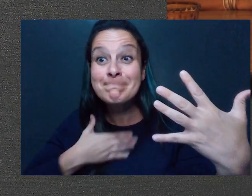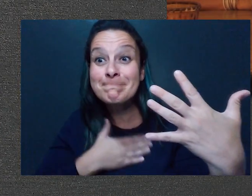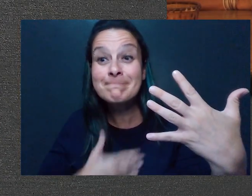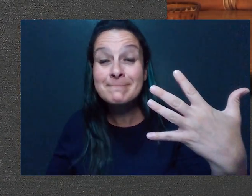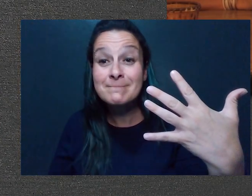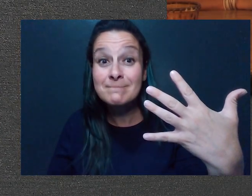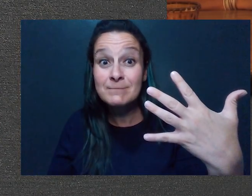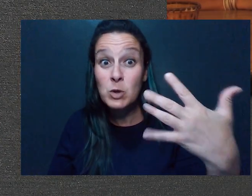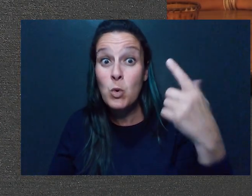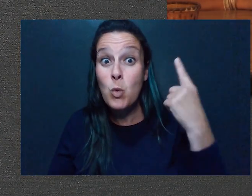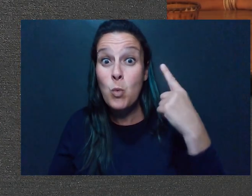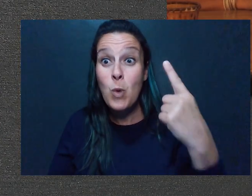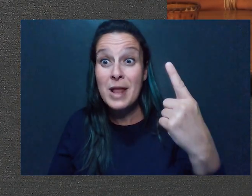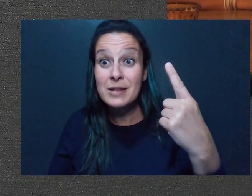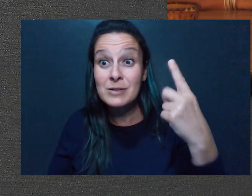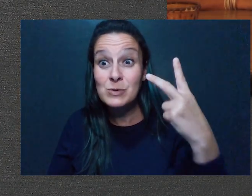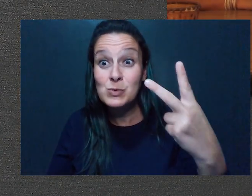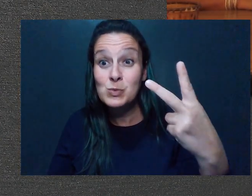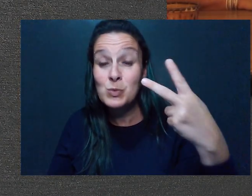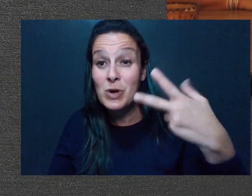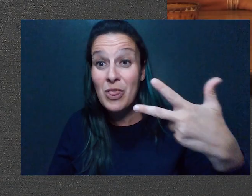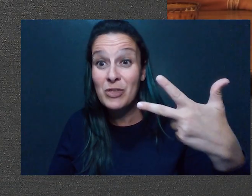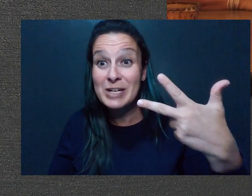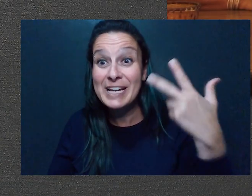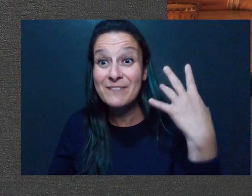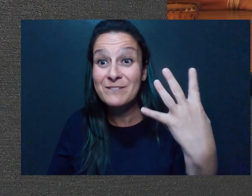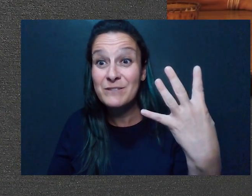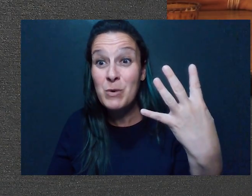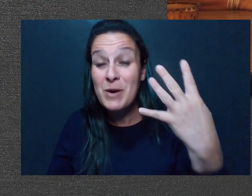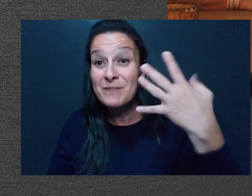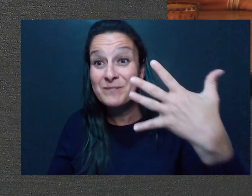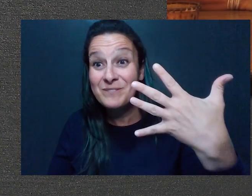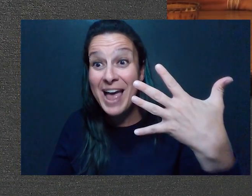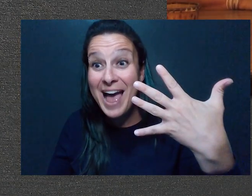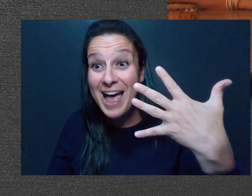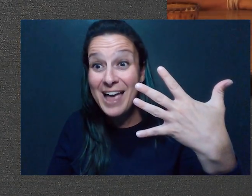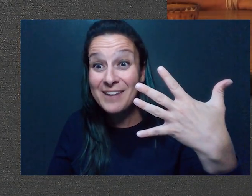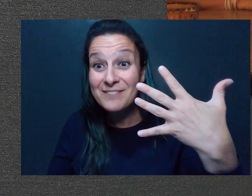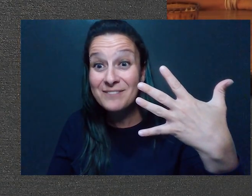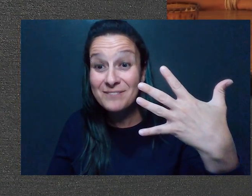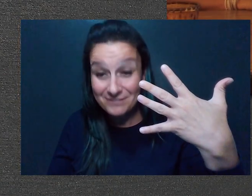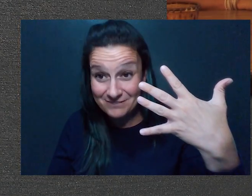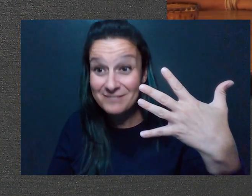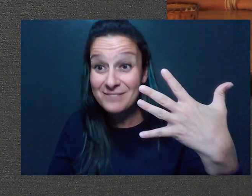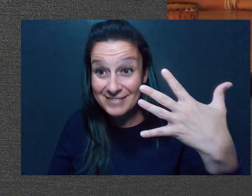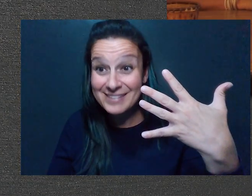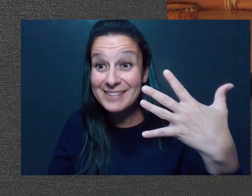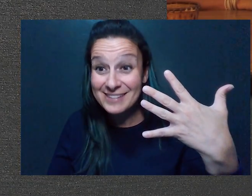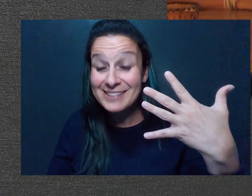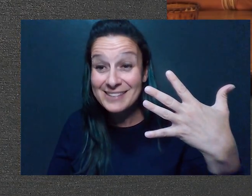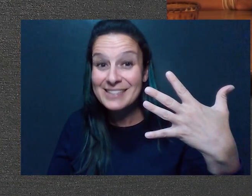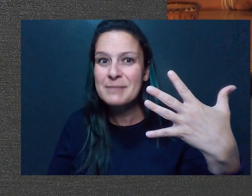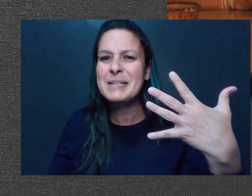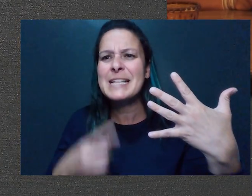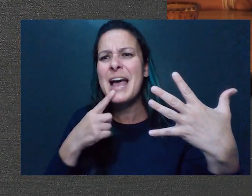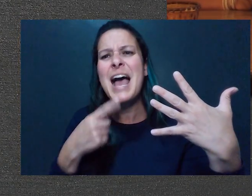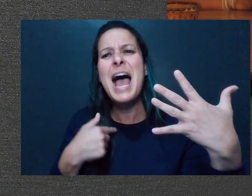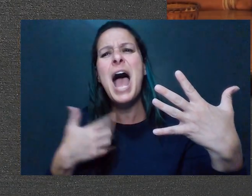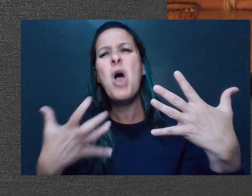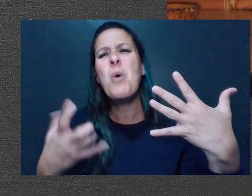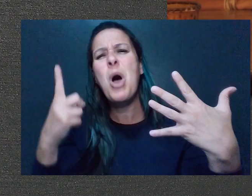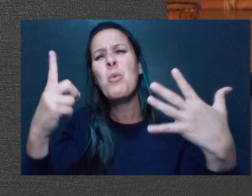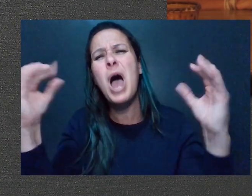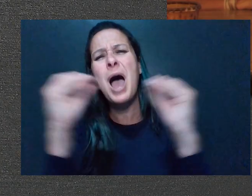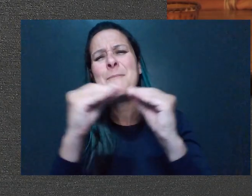ready? 1, 2, 3, 4, 5. But he says, I want one